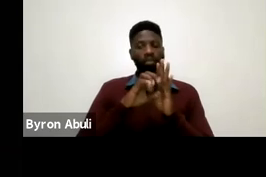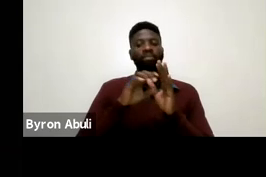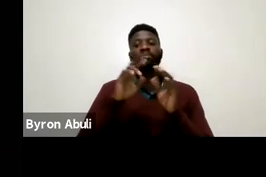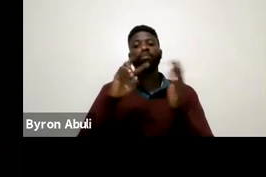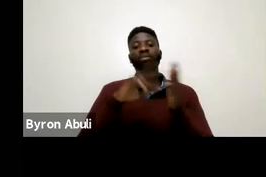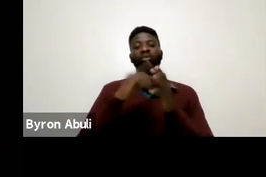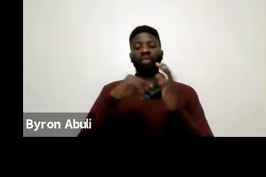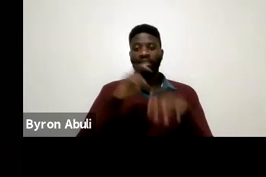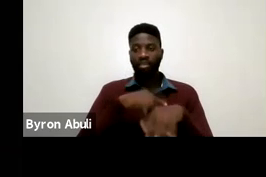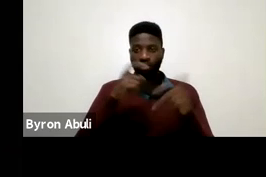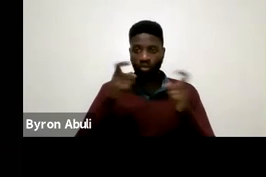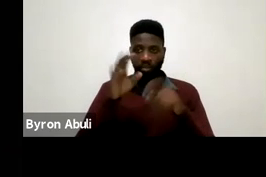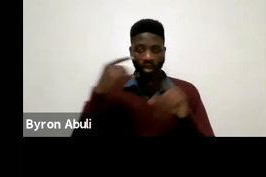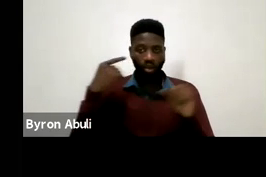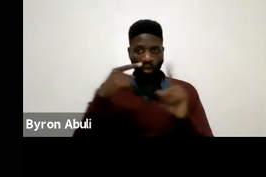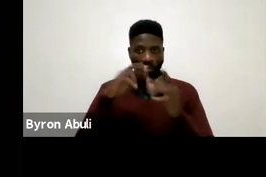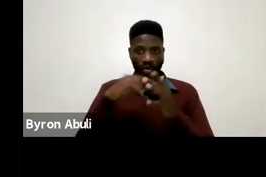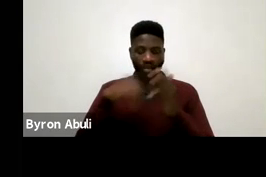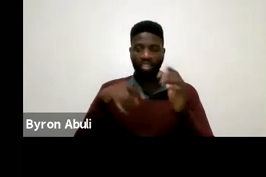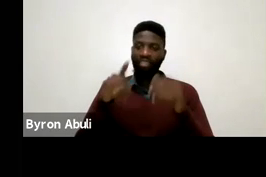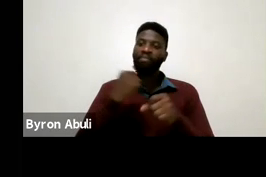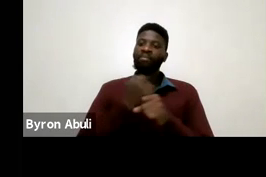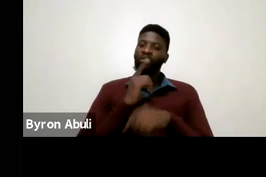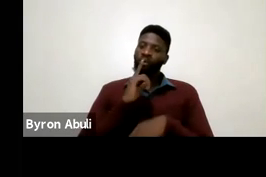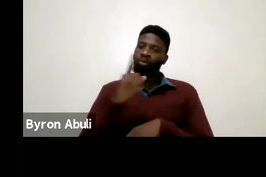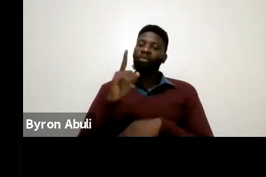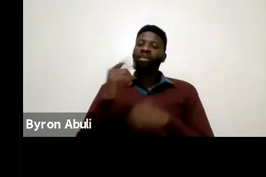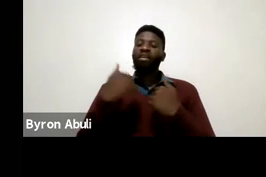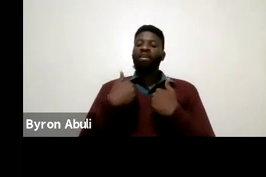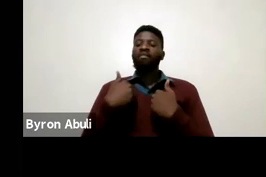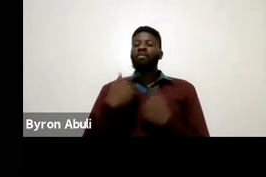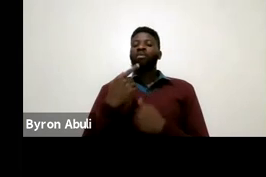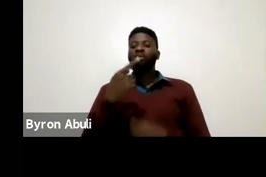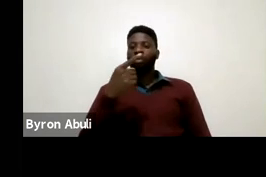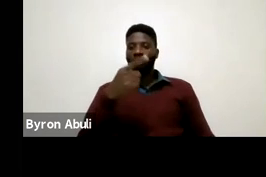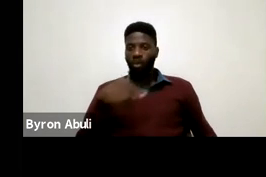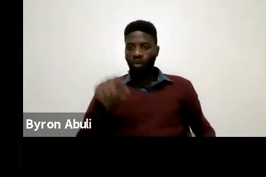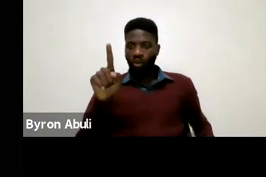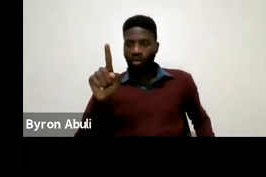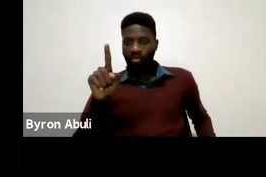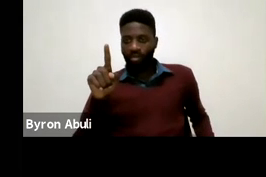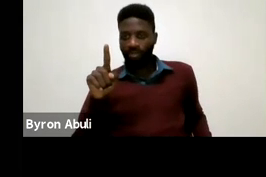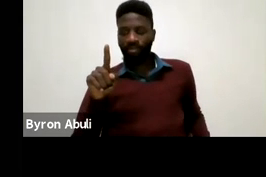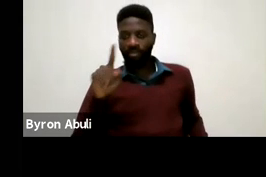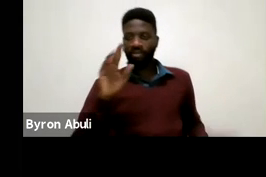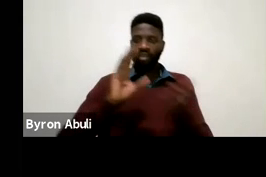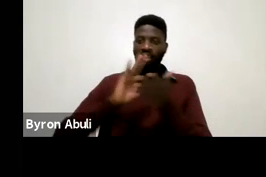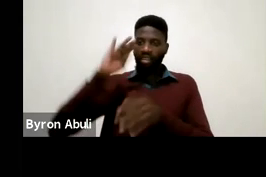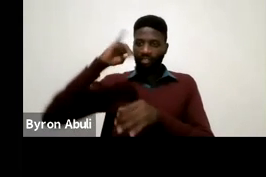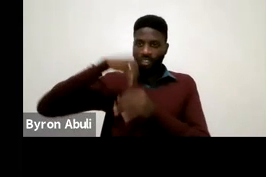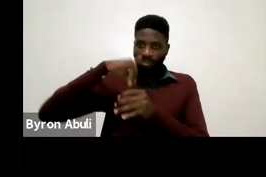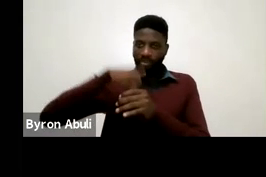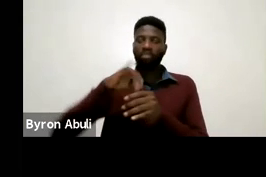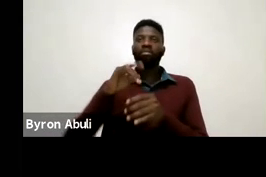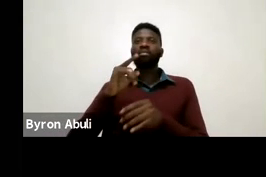when you control your goal. It's ensuring that you are getting the right tone, you are getting the right energy, the right investment, the right